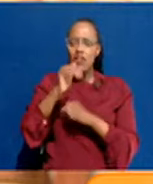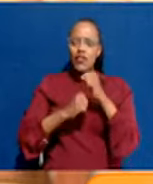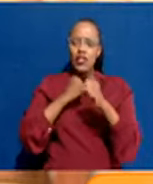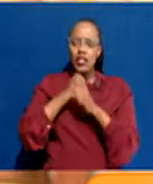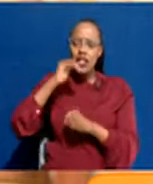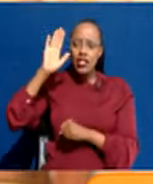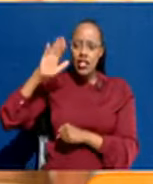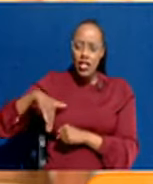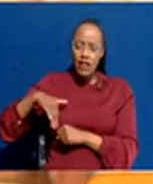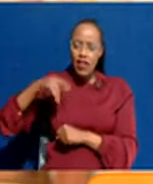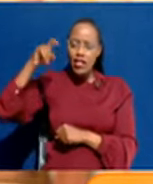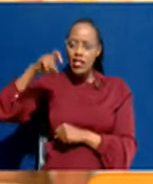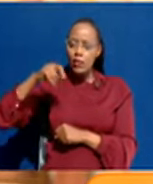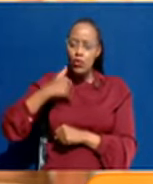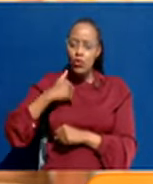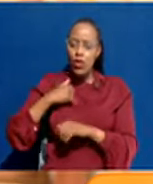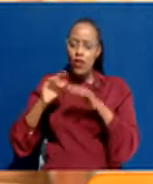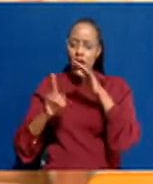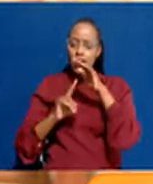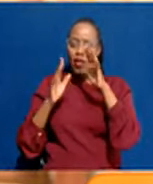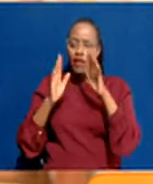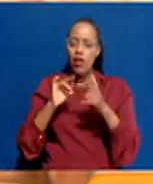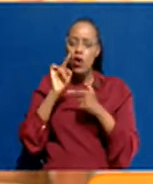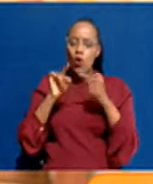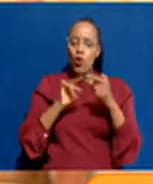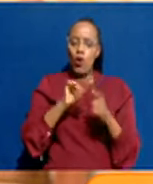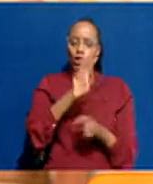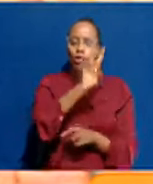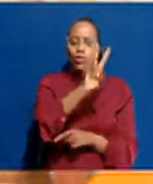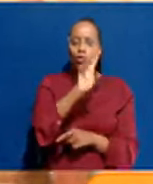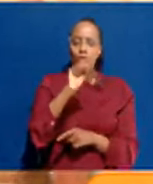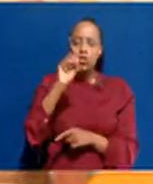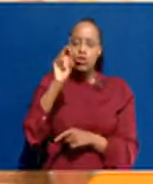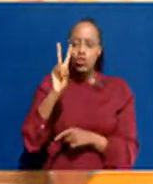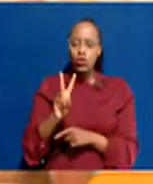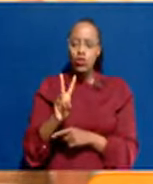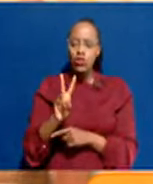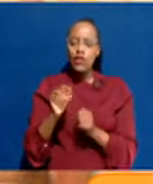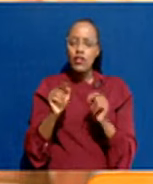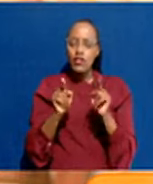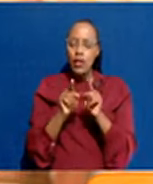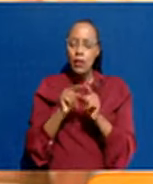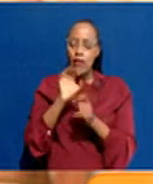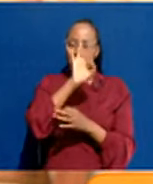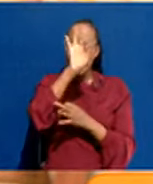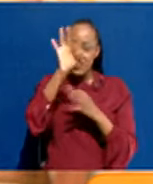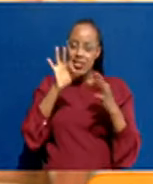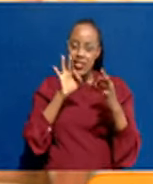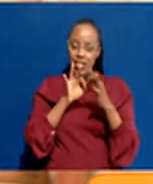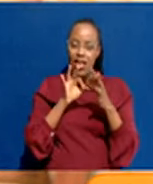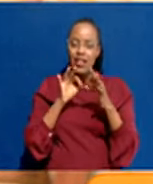the cabinet he should have had in 2002. He was with exactly the same